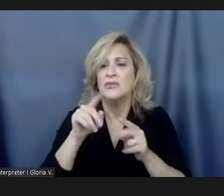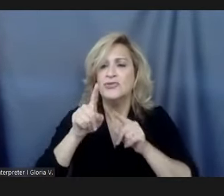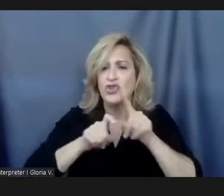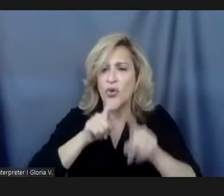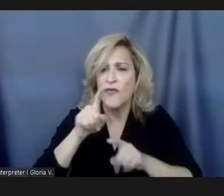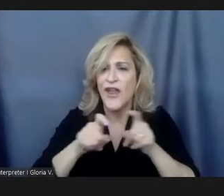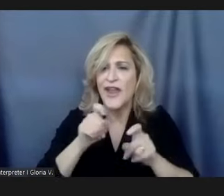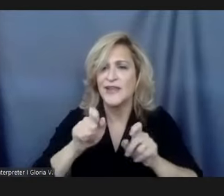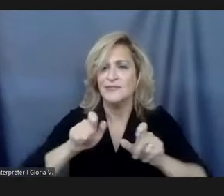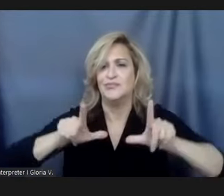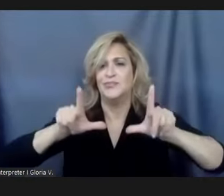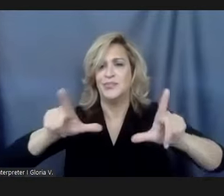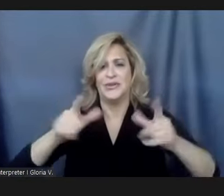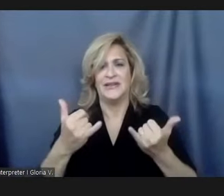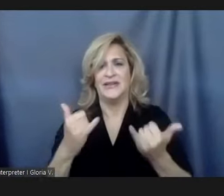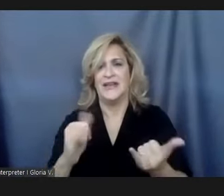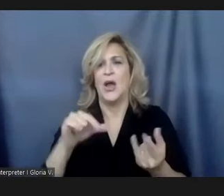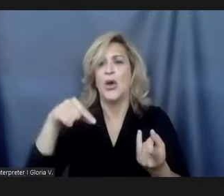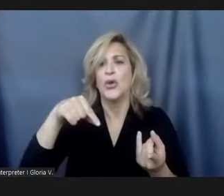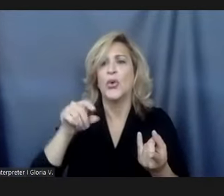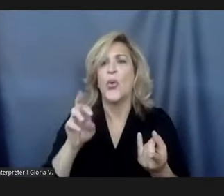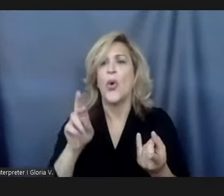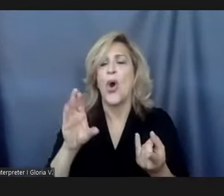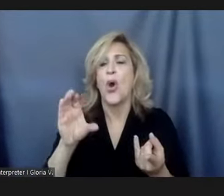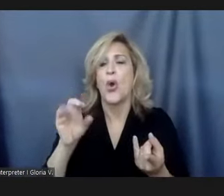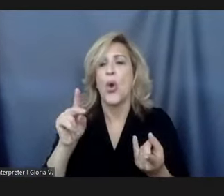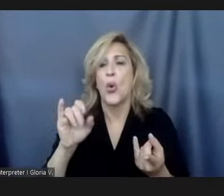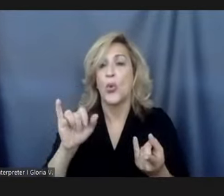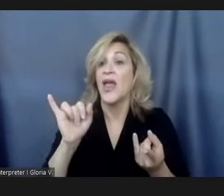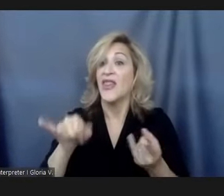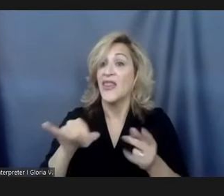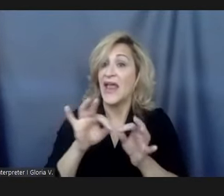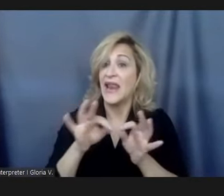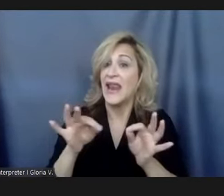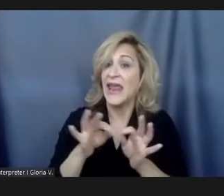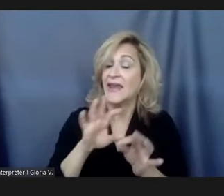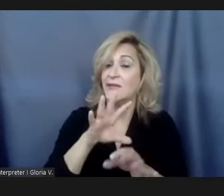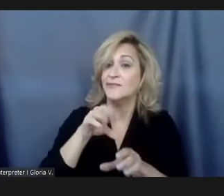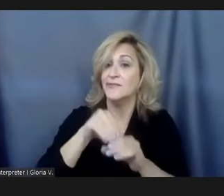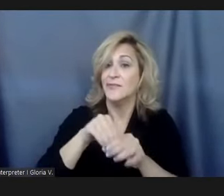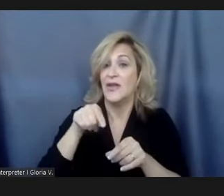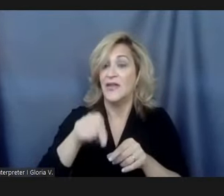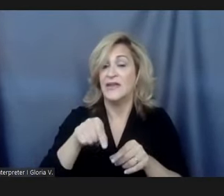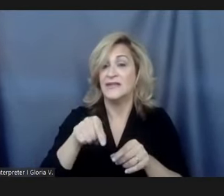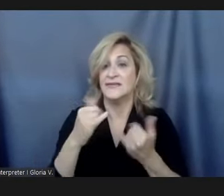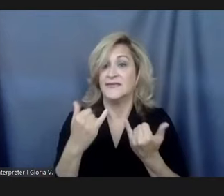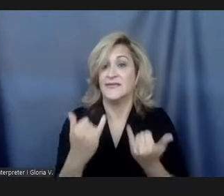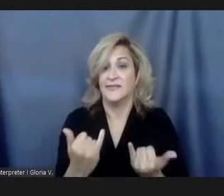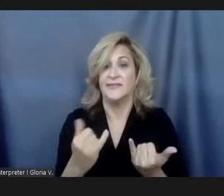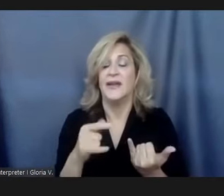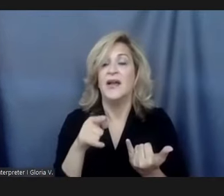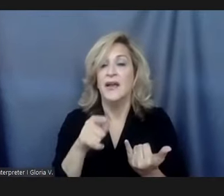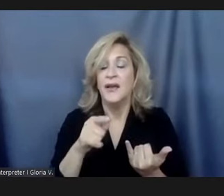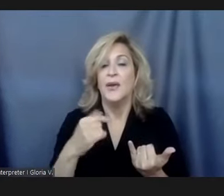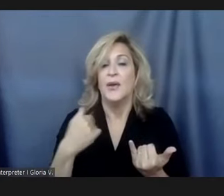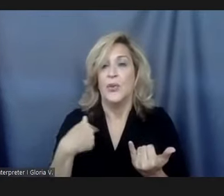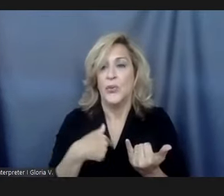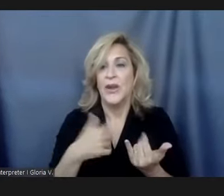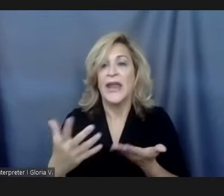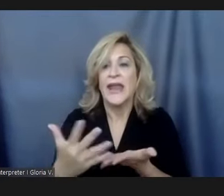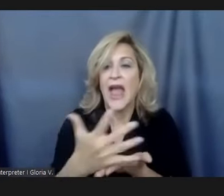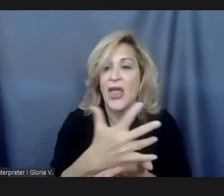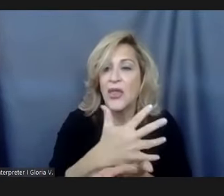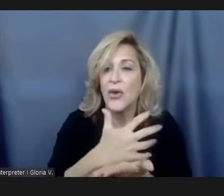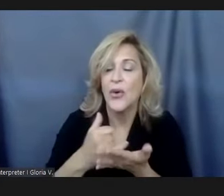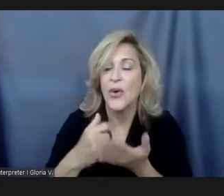displayed. The link can also be found in the Q&A section of the Zoom. We are gathering public comments today to inform